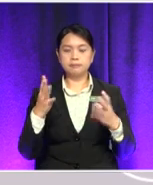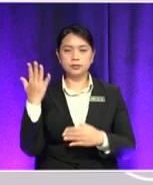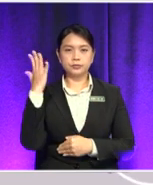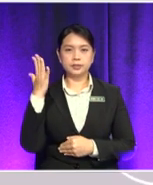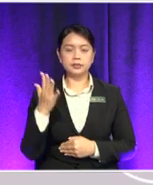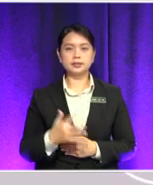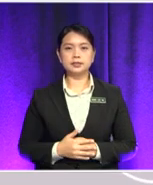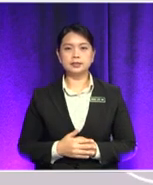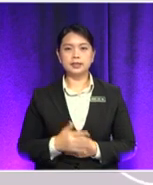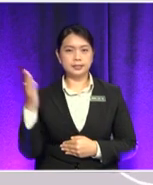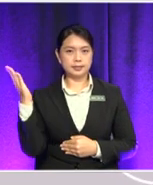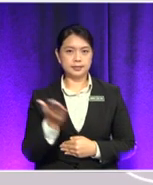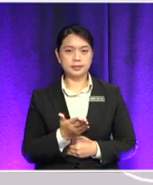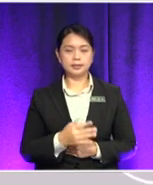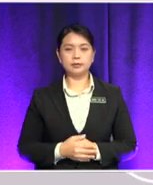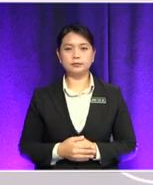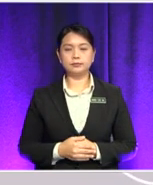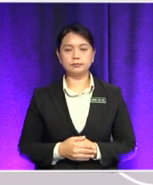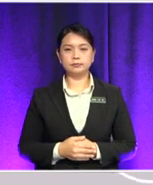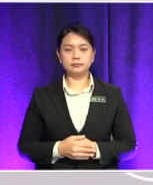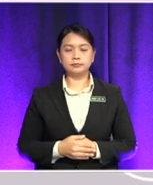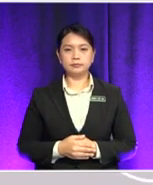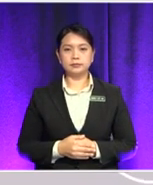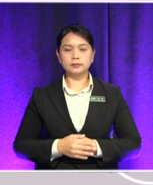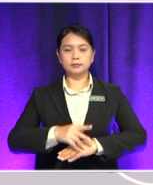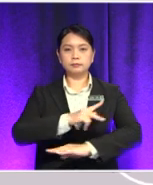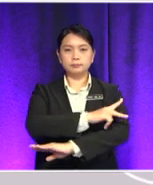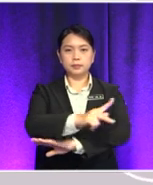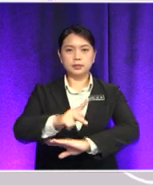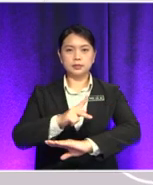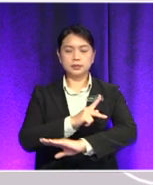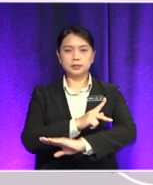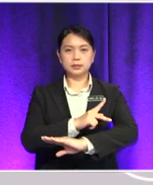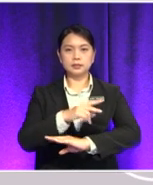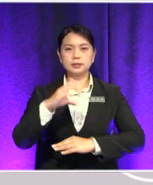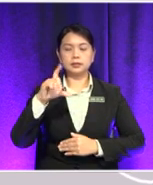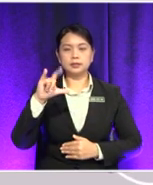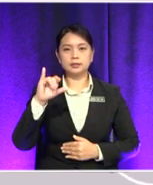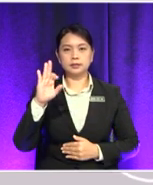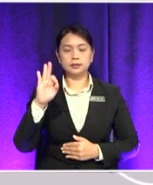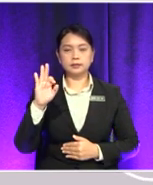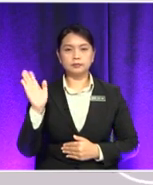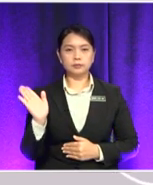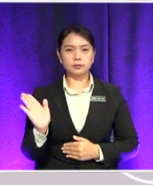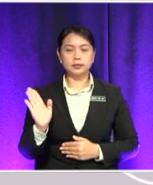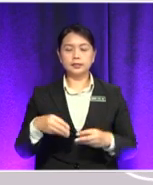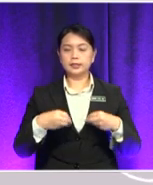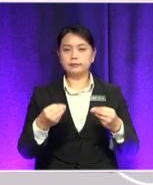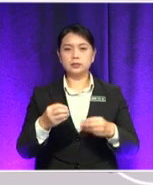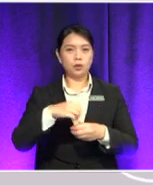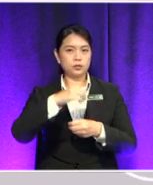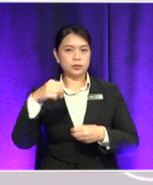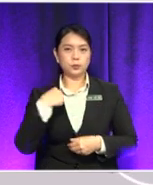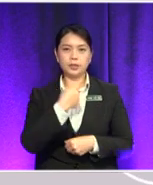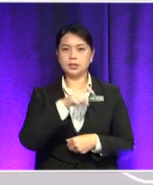goes ahead with his plans. Clifton Park gives us the oxygen we breathe. And it's where our children